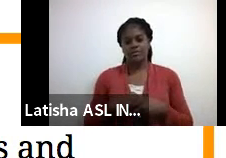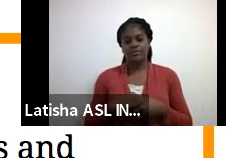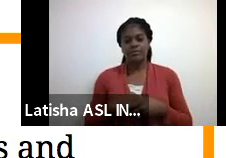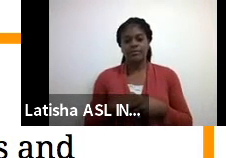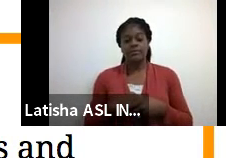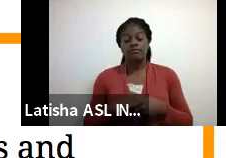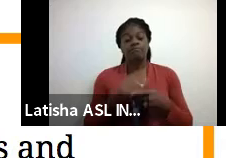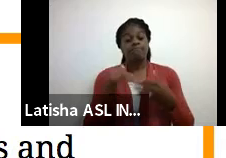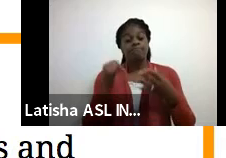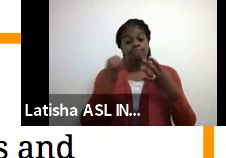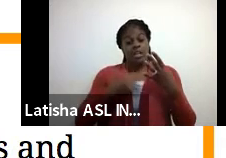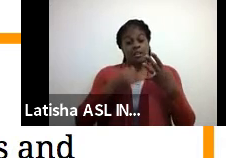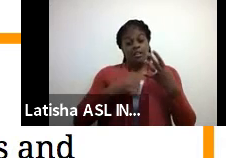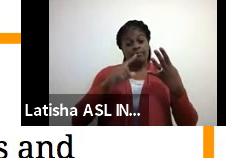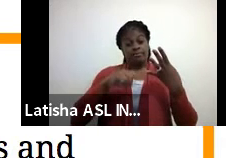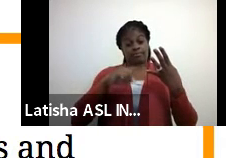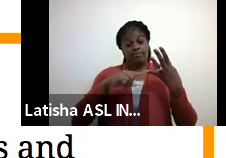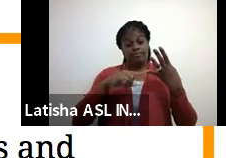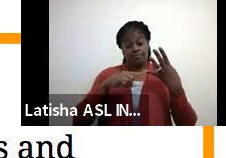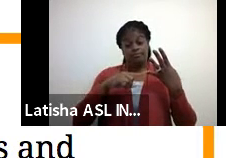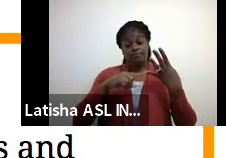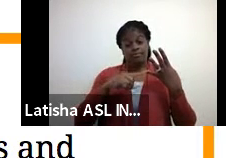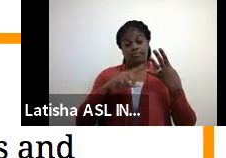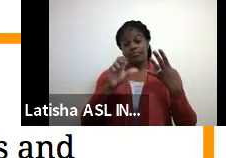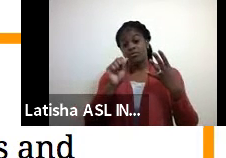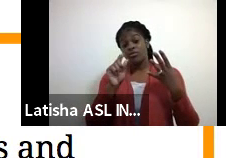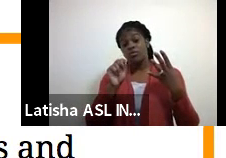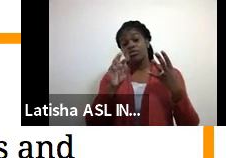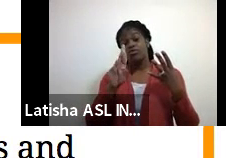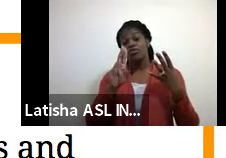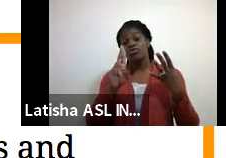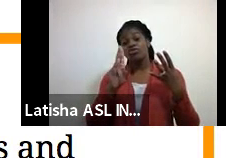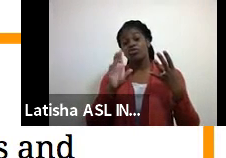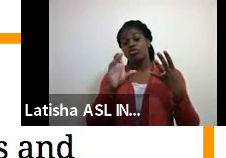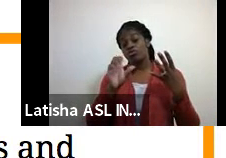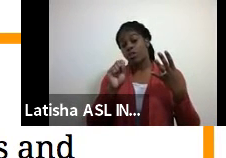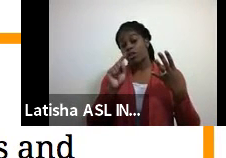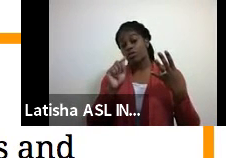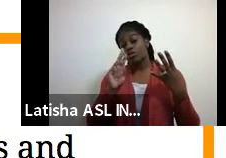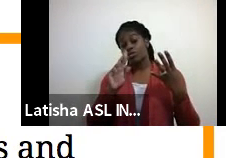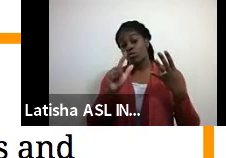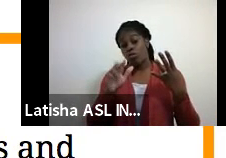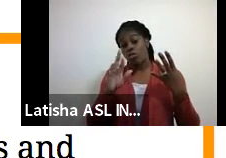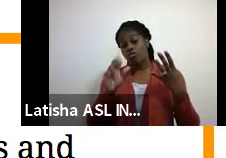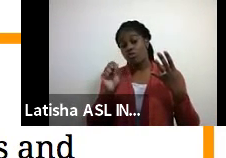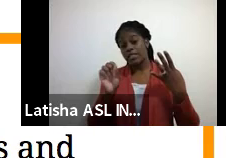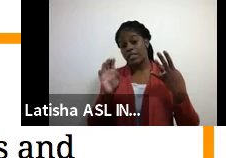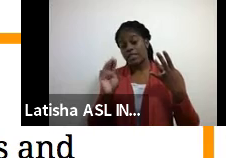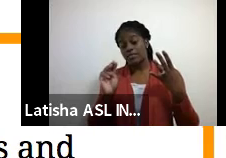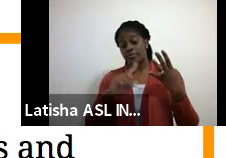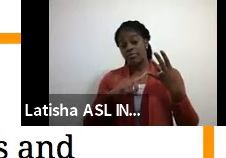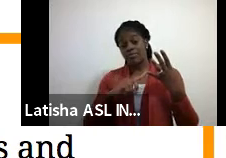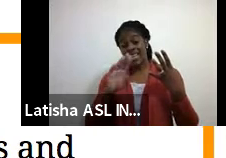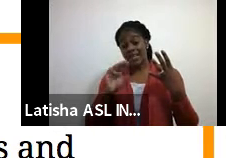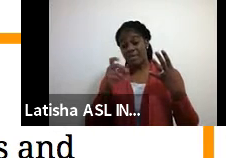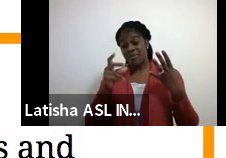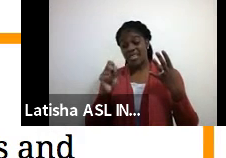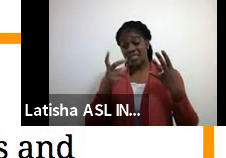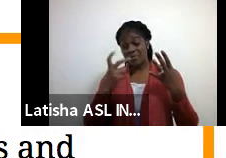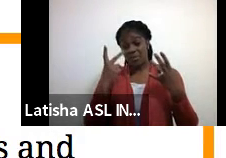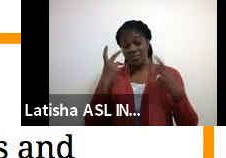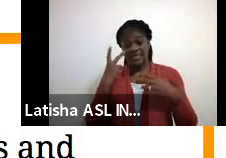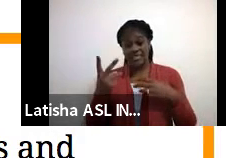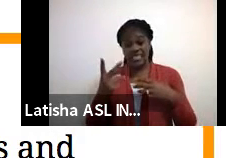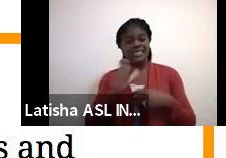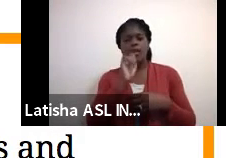And finally, we want to talk about structural racism. The problems we see in MCPS are not just because